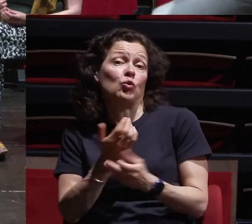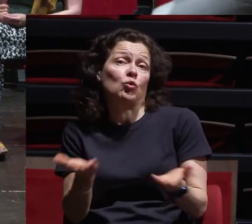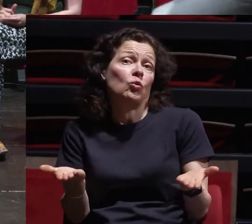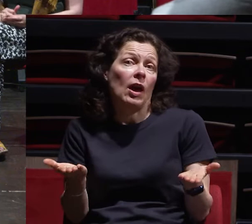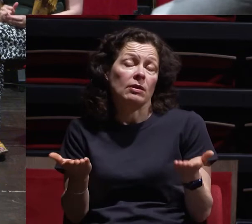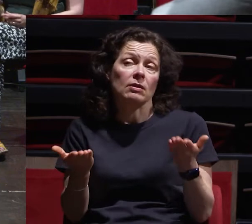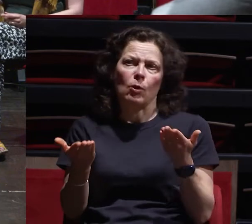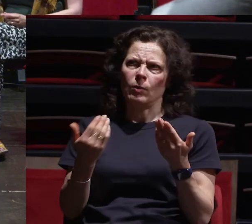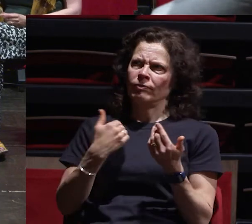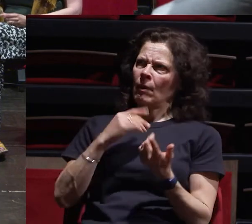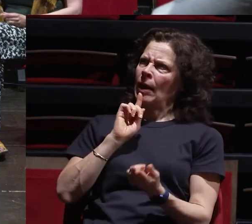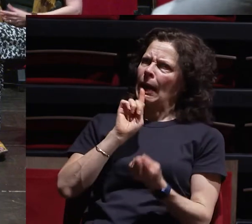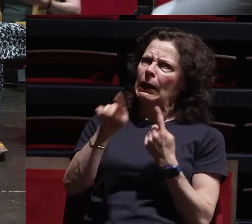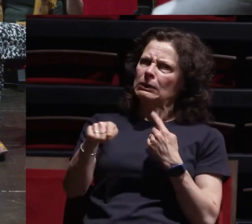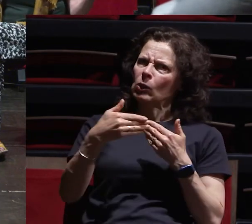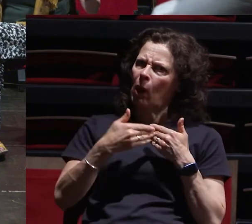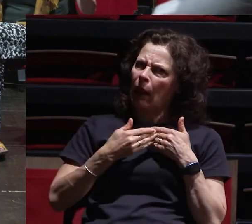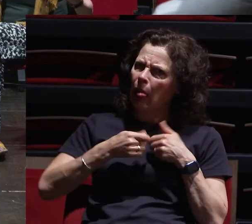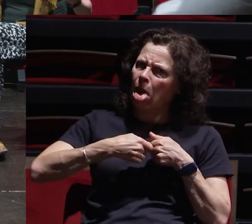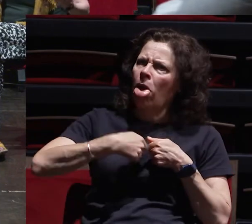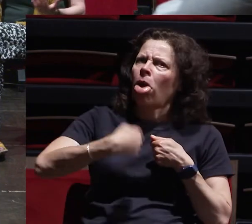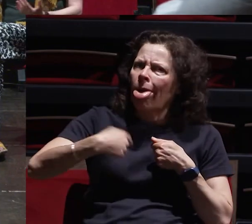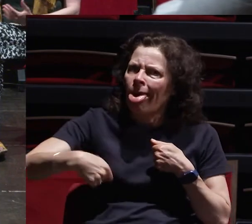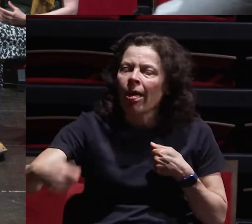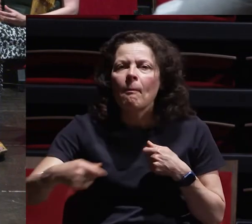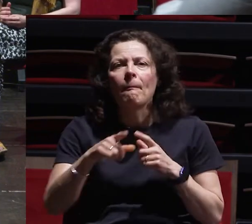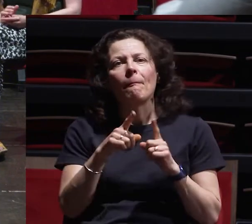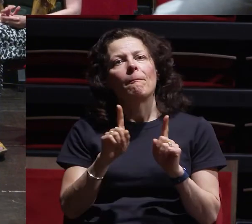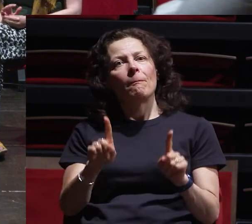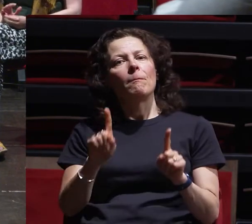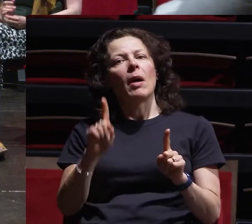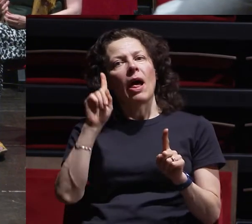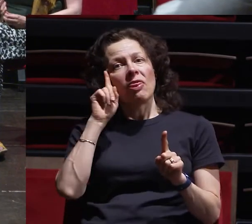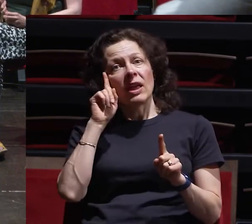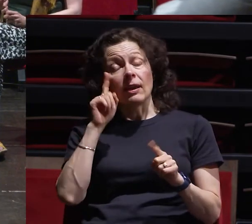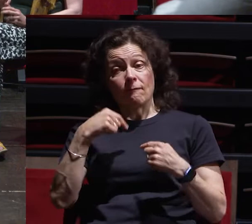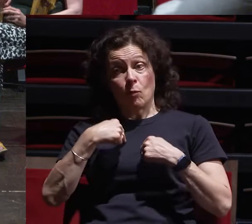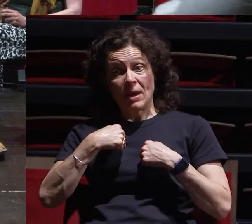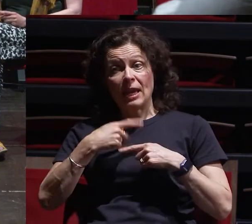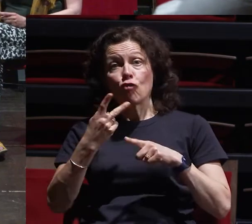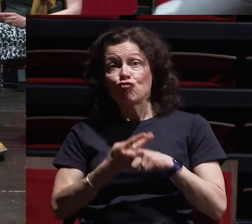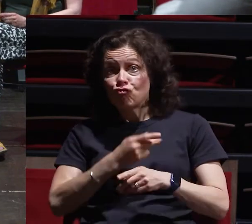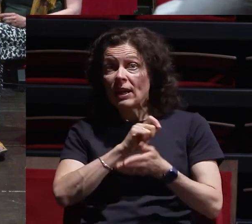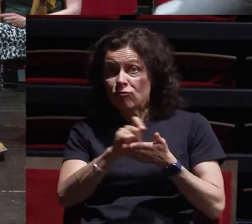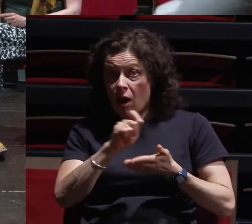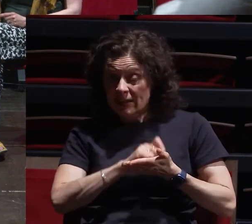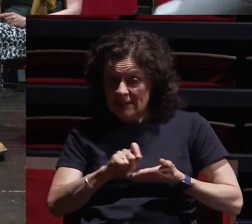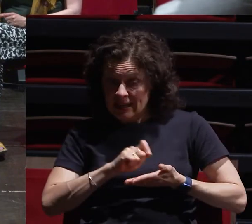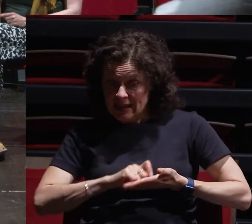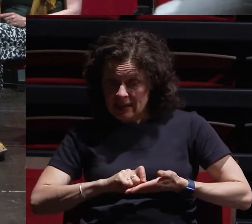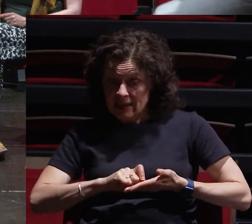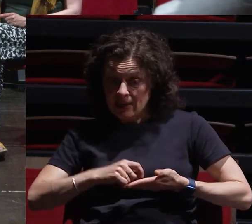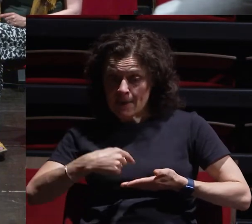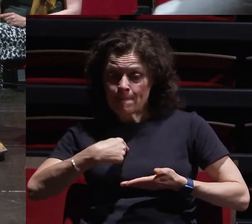that. So I think a lot of it, long answer to your question, it's a brilliant is that I think it's in